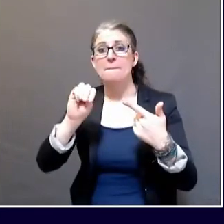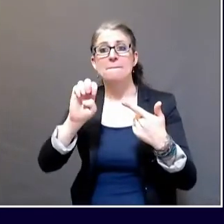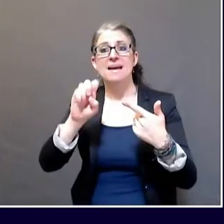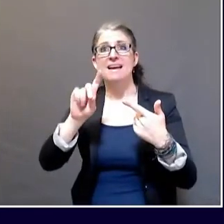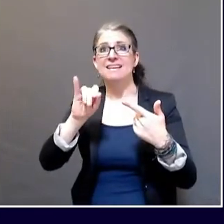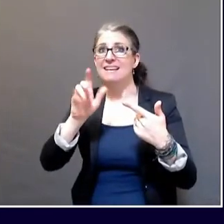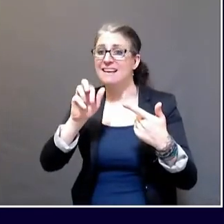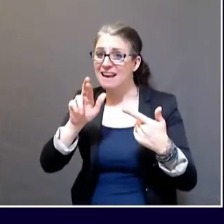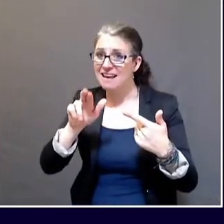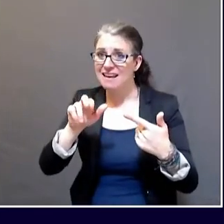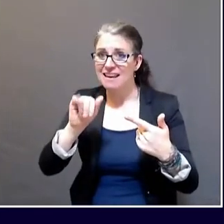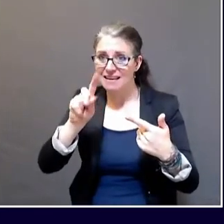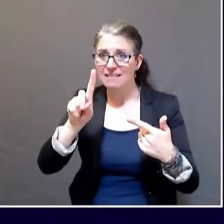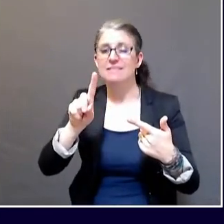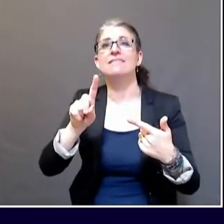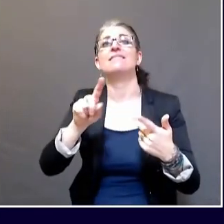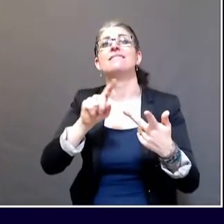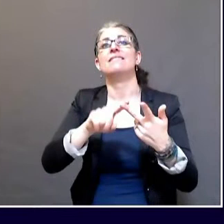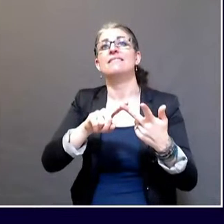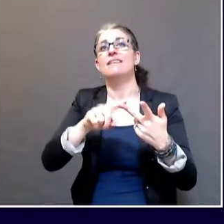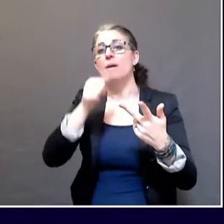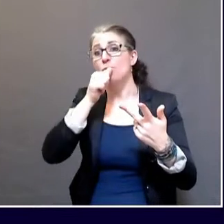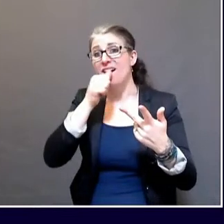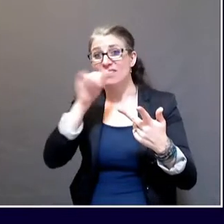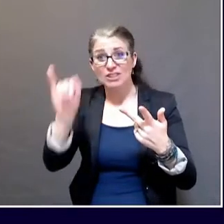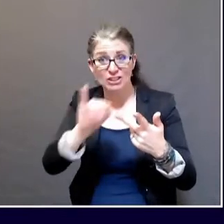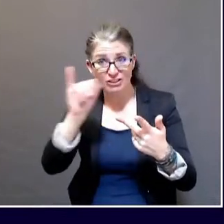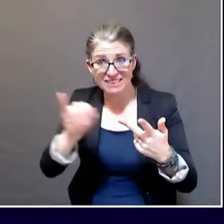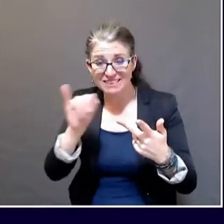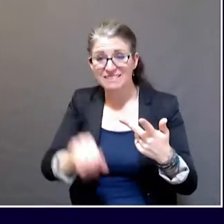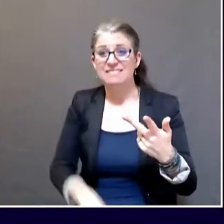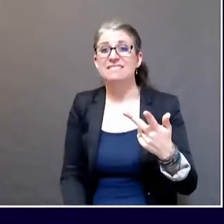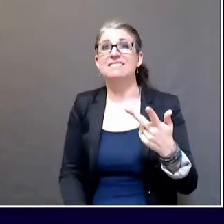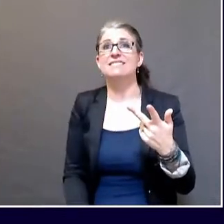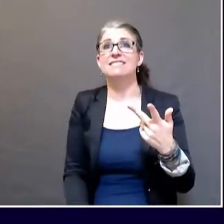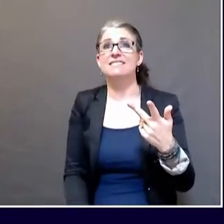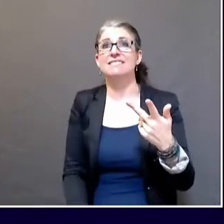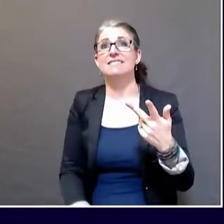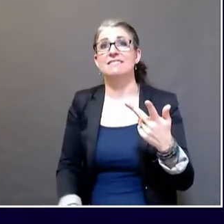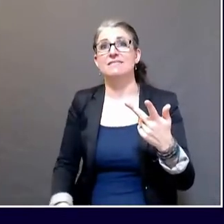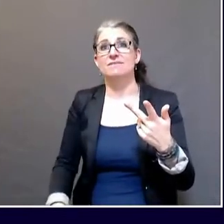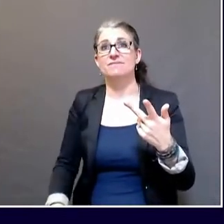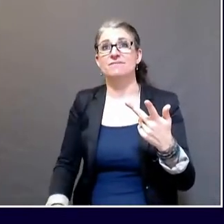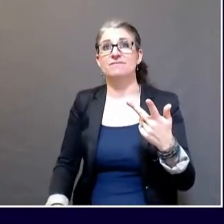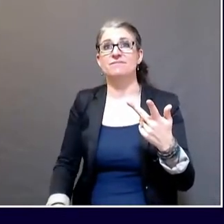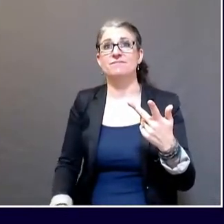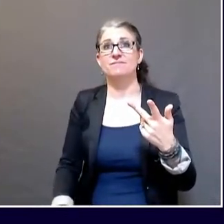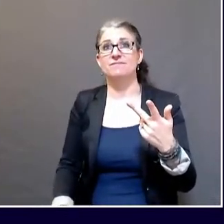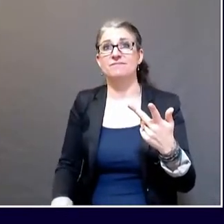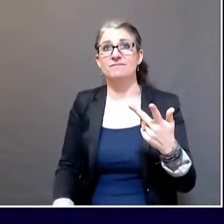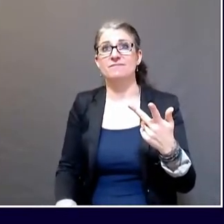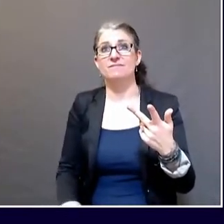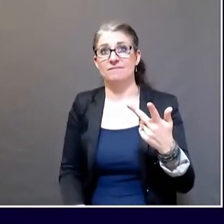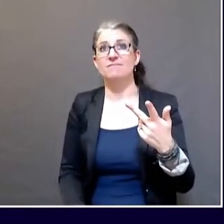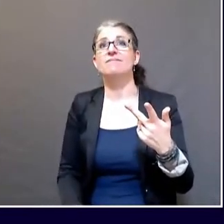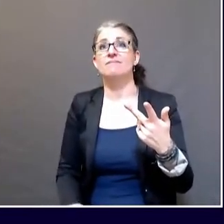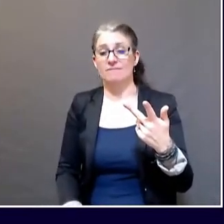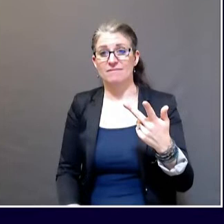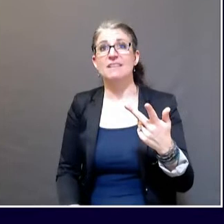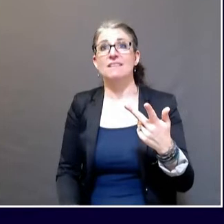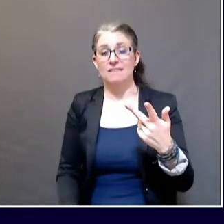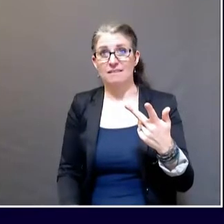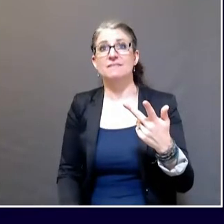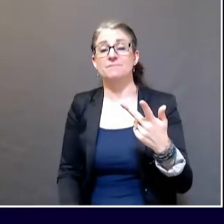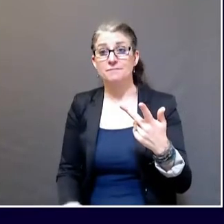funding, hopefully this week, from the coronavirus relief package that Senators King and Collins advanced back in December. That